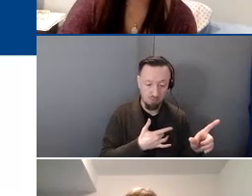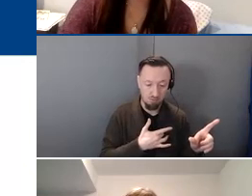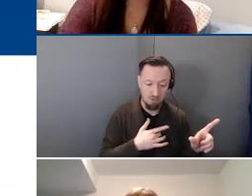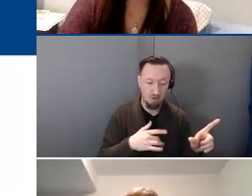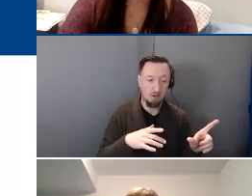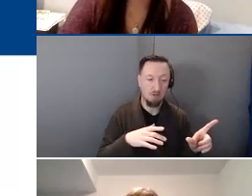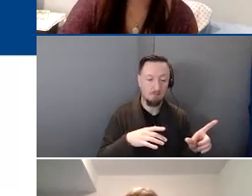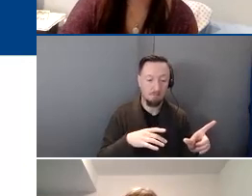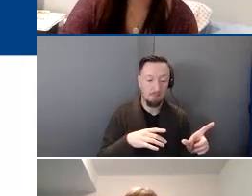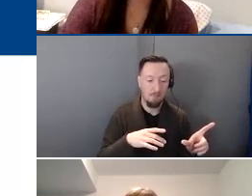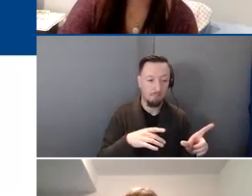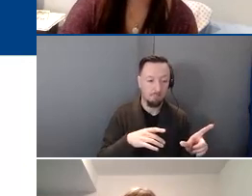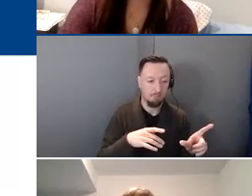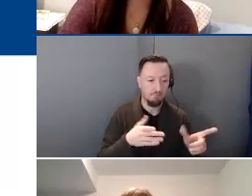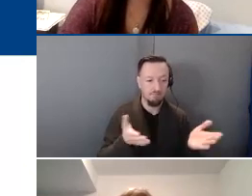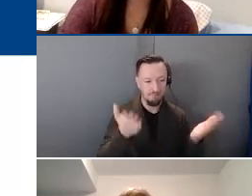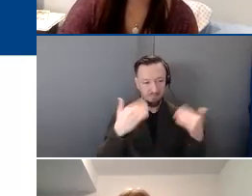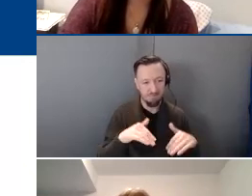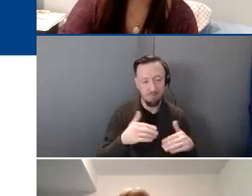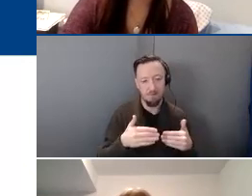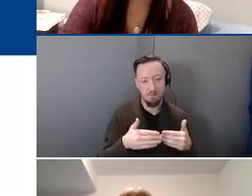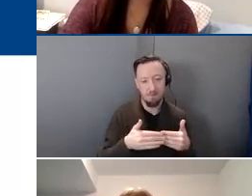And these ones, yeah, they continue on the next slide. So